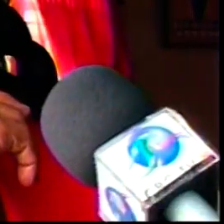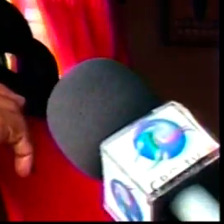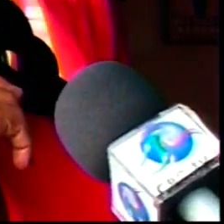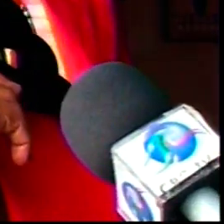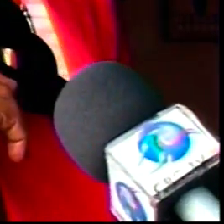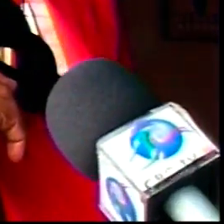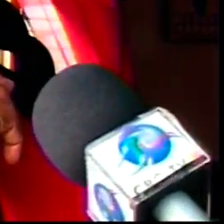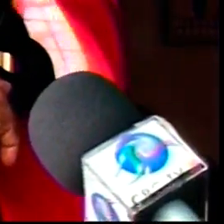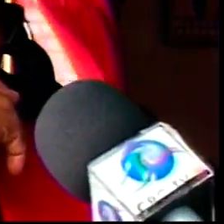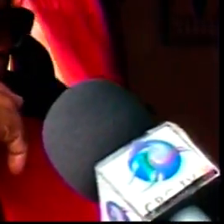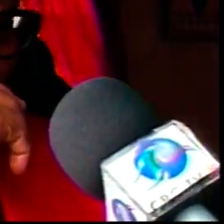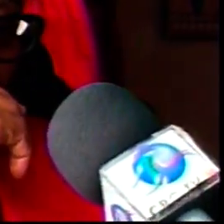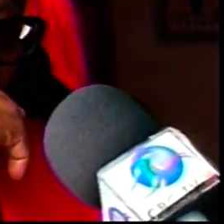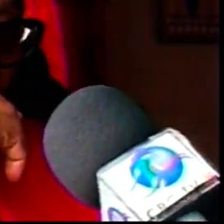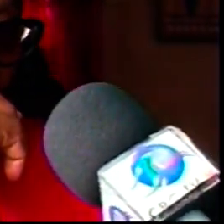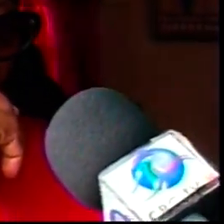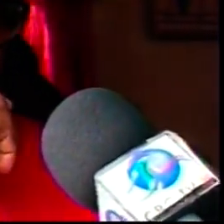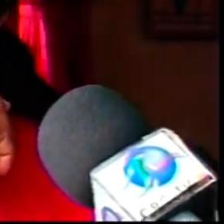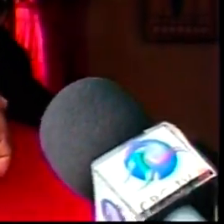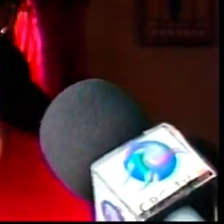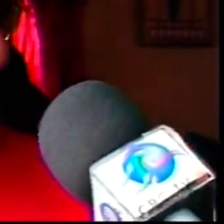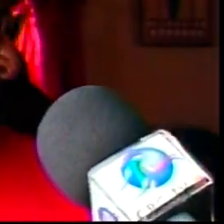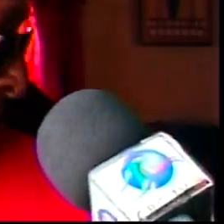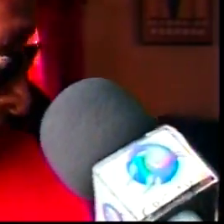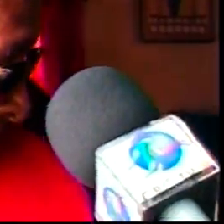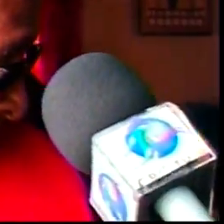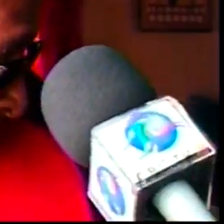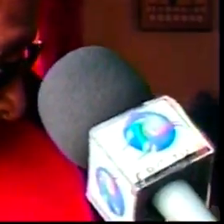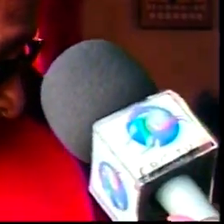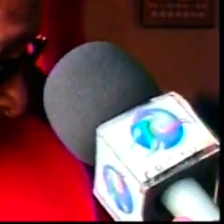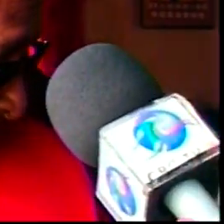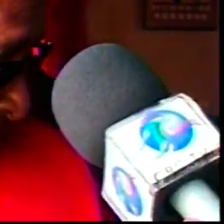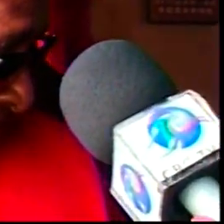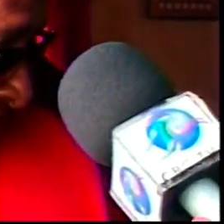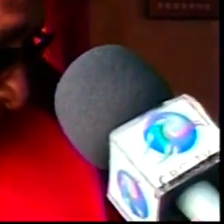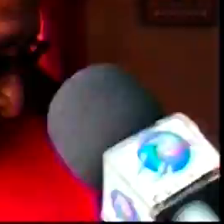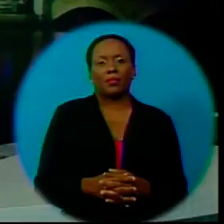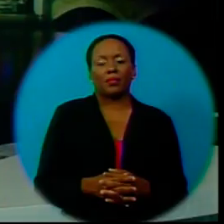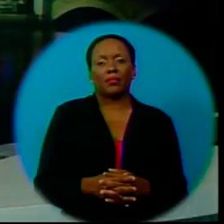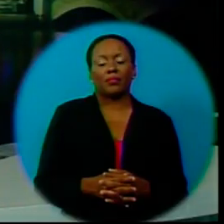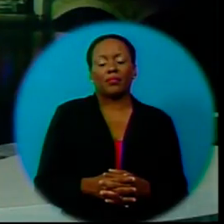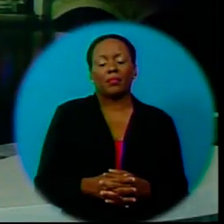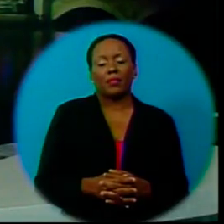I didn't know what to say next. So I keep quiet.